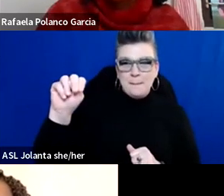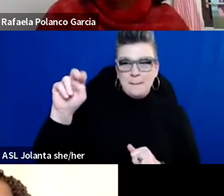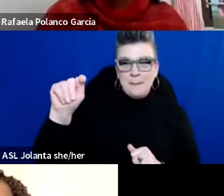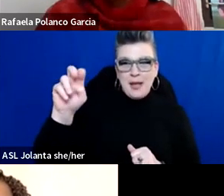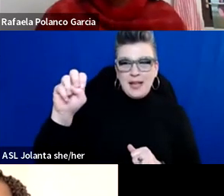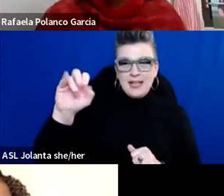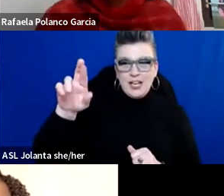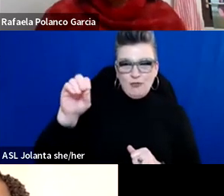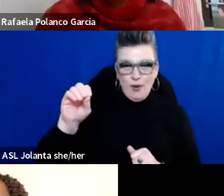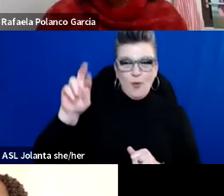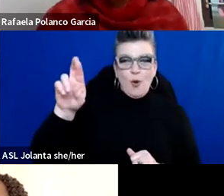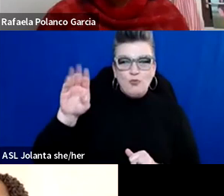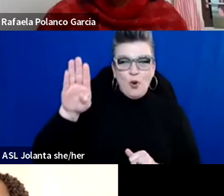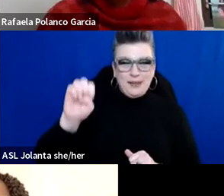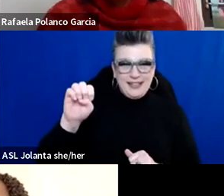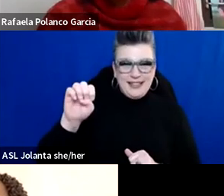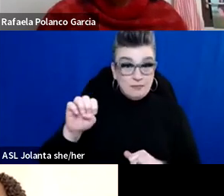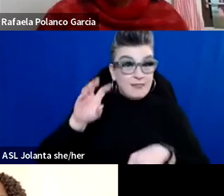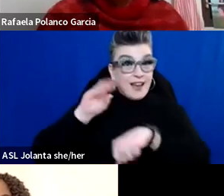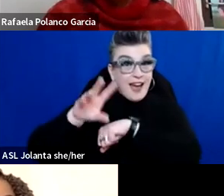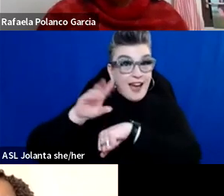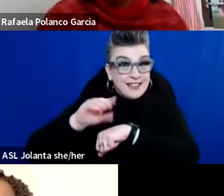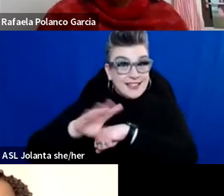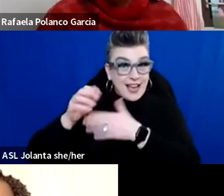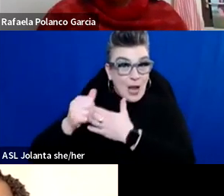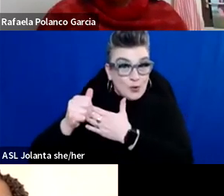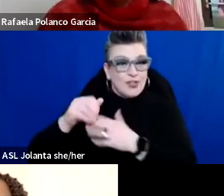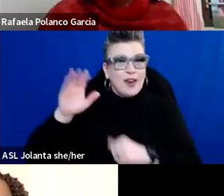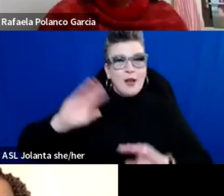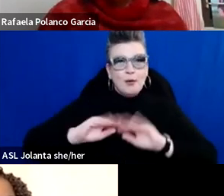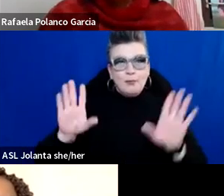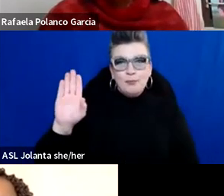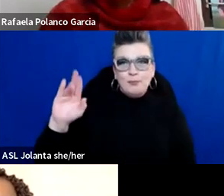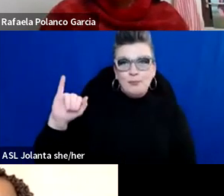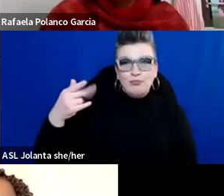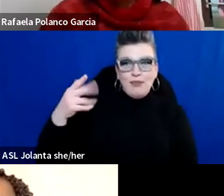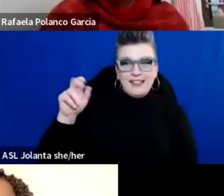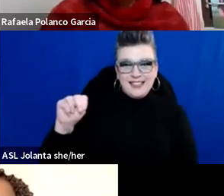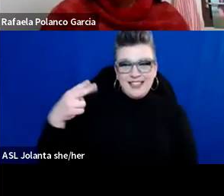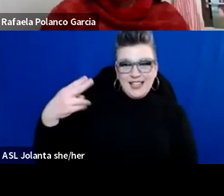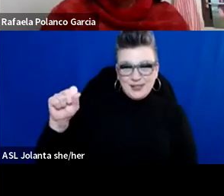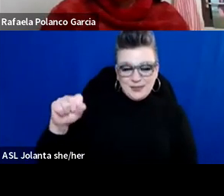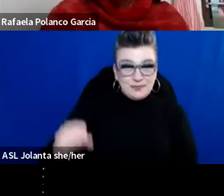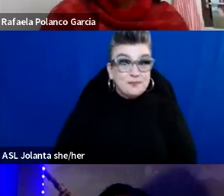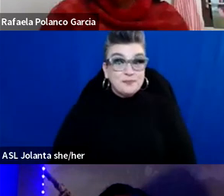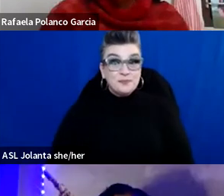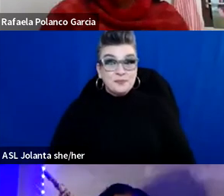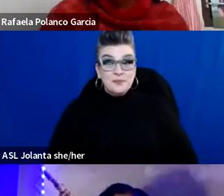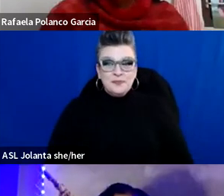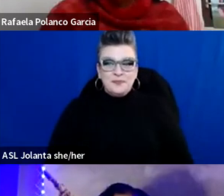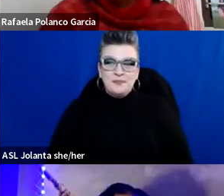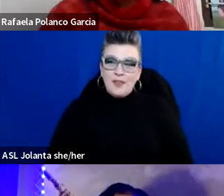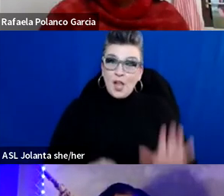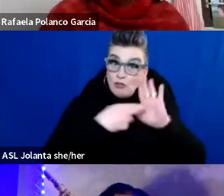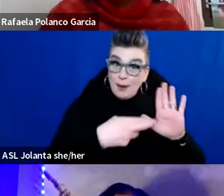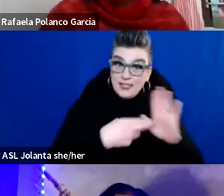montero roby a guidance counselor at brighton high school representing the category with